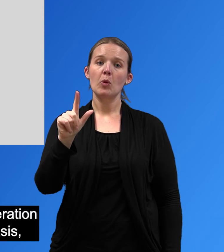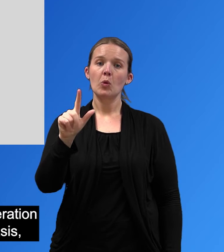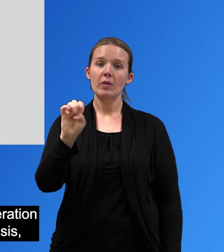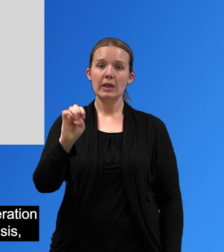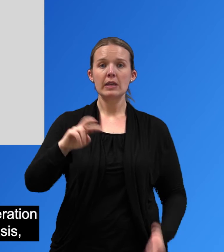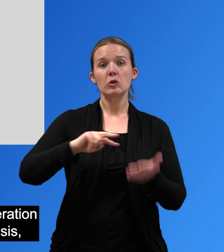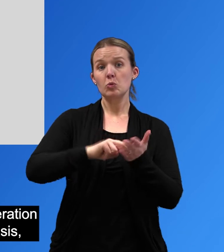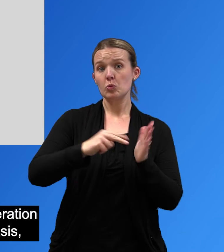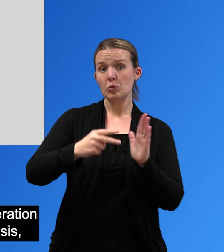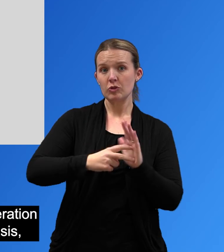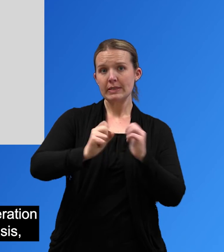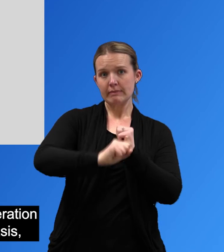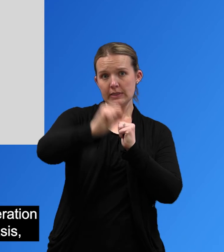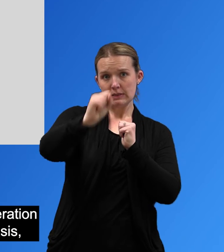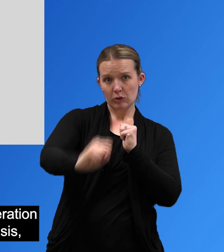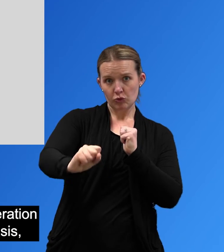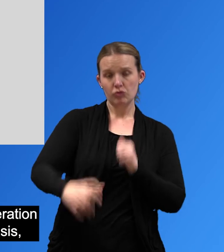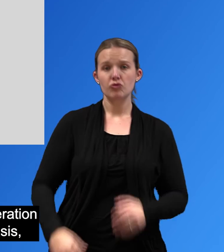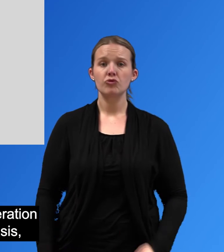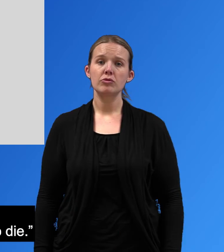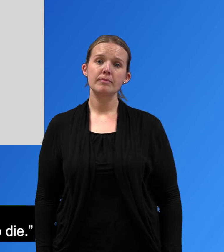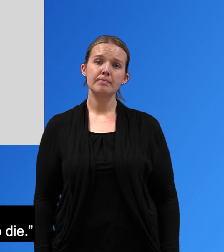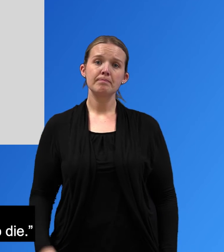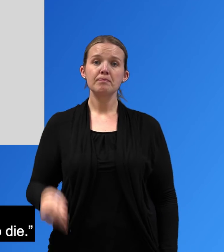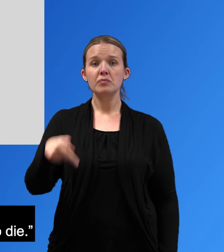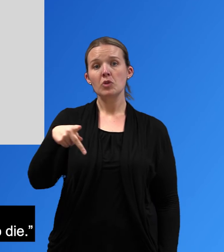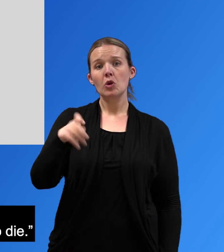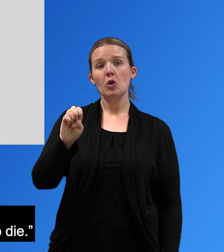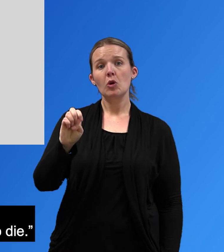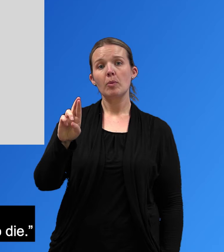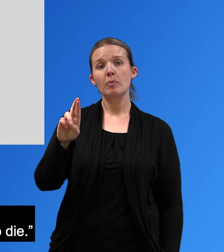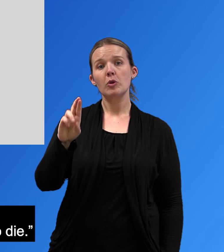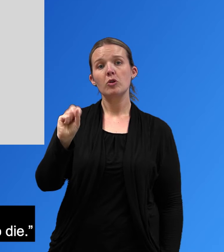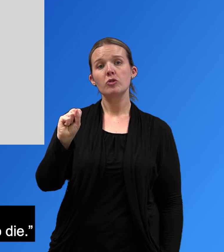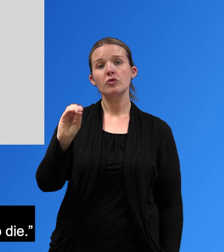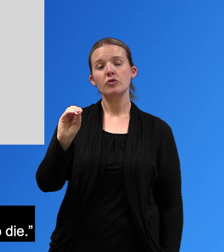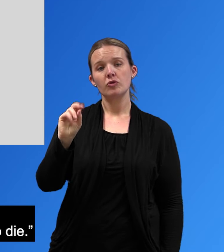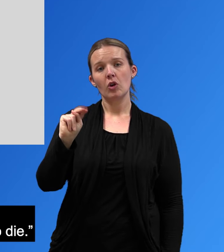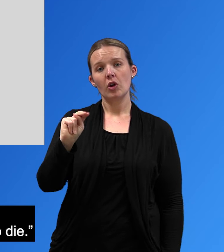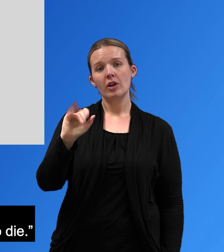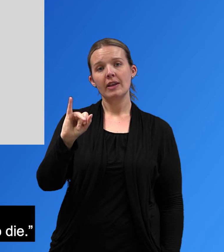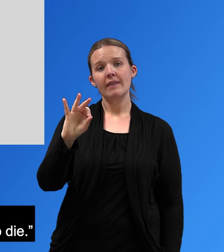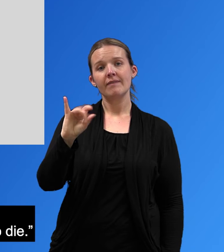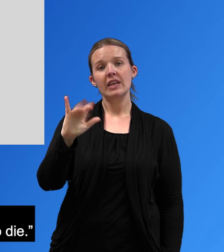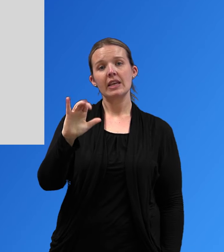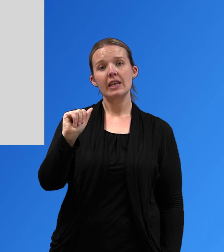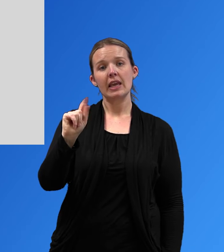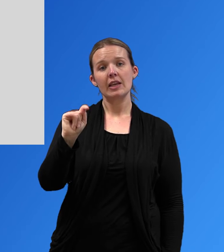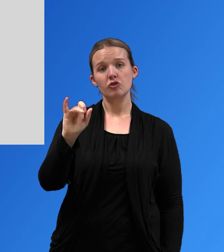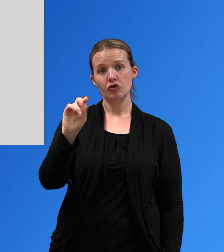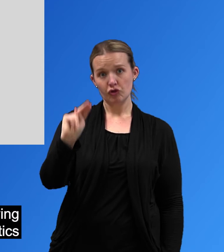Hyperbole, an exaggeration used to add emphasis, for example, so sick you'll want to die.